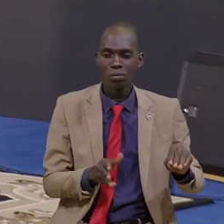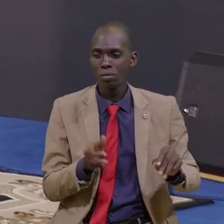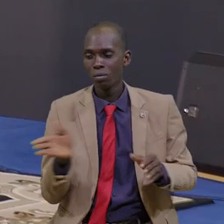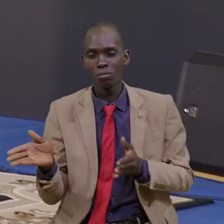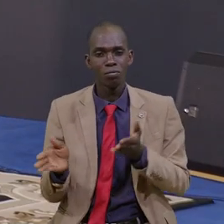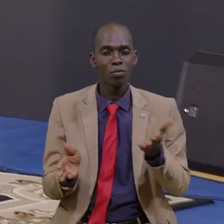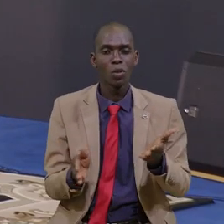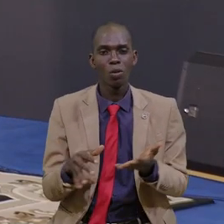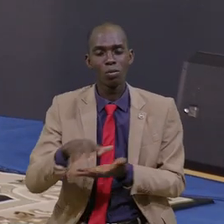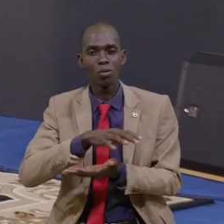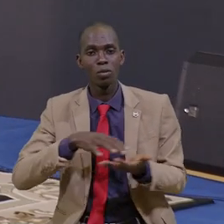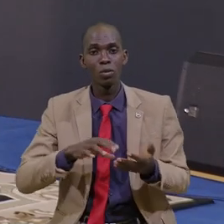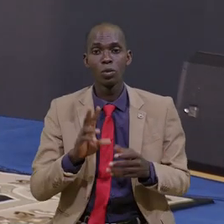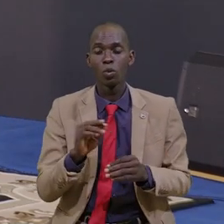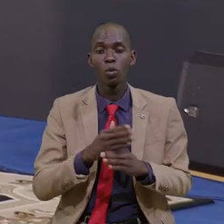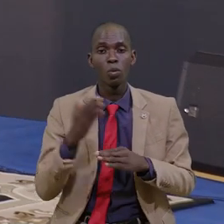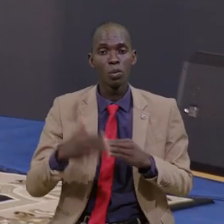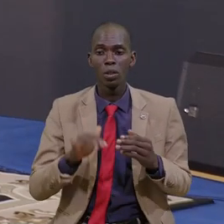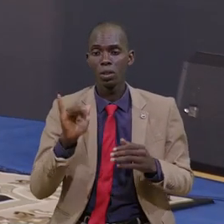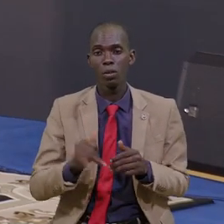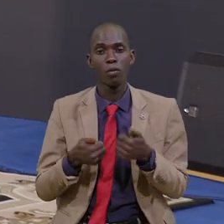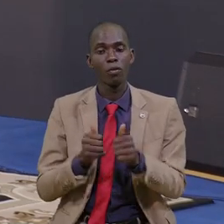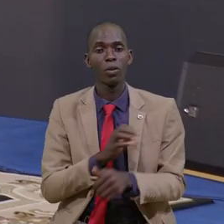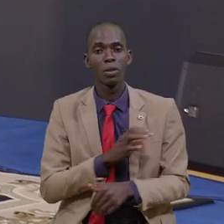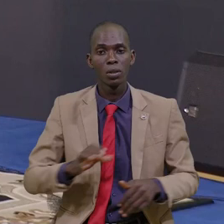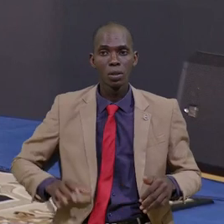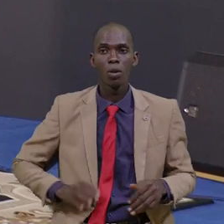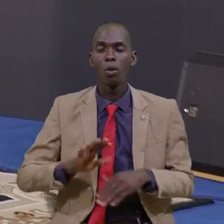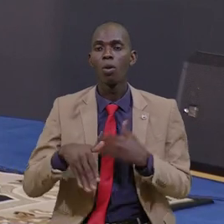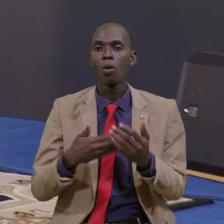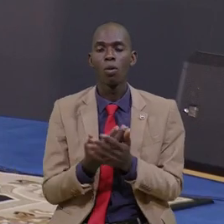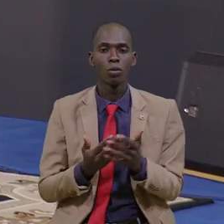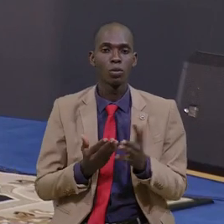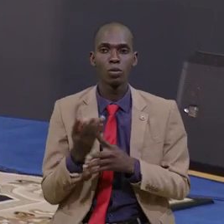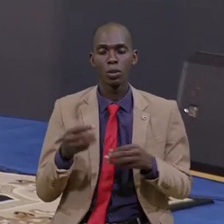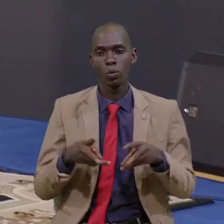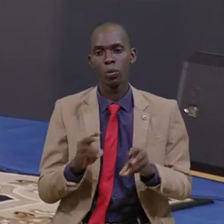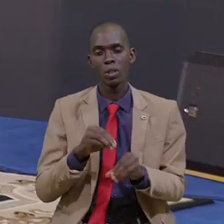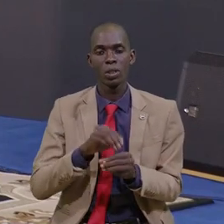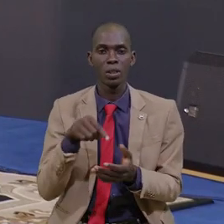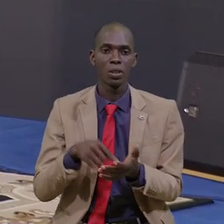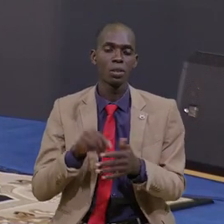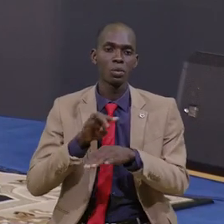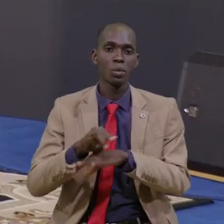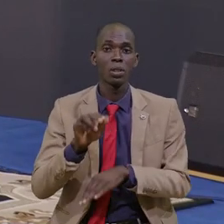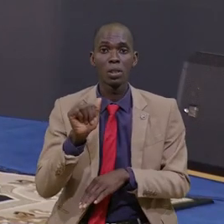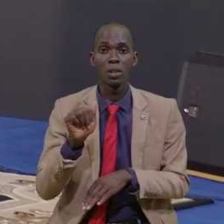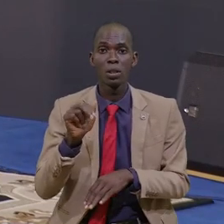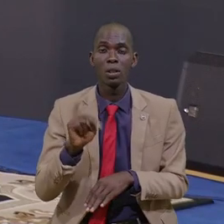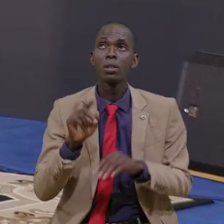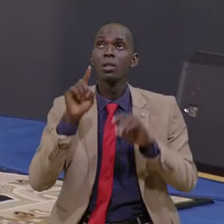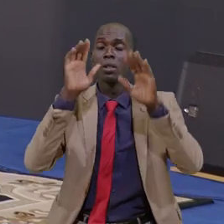and we'll follow Christ all the way through in this ministry, the excellent ministry,